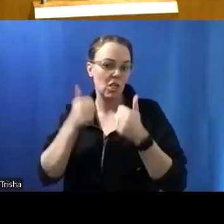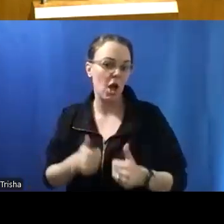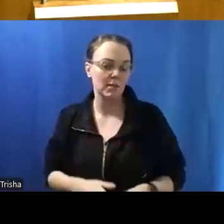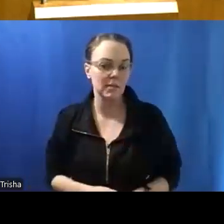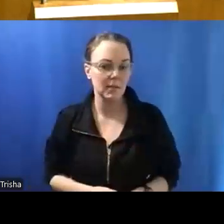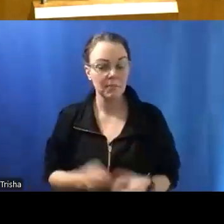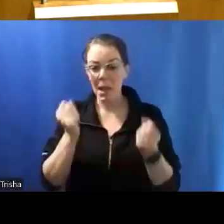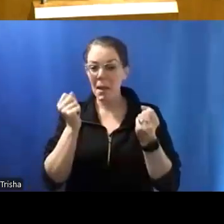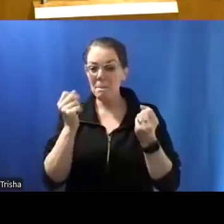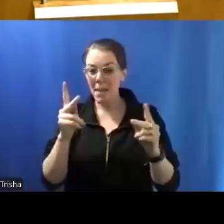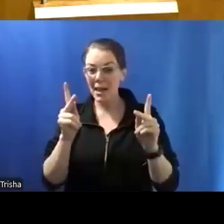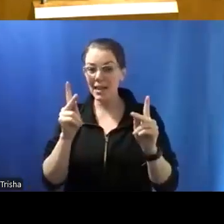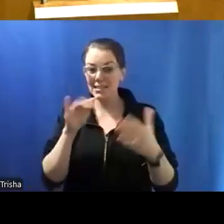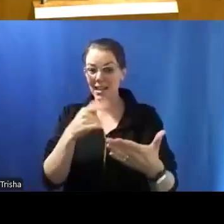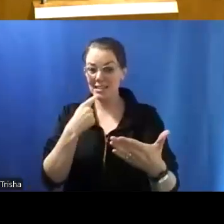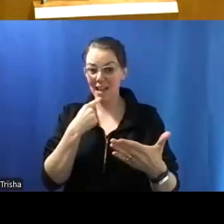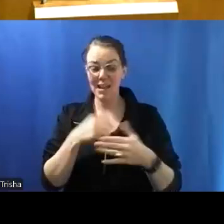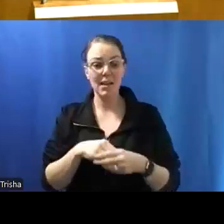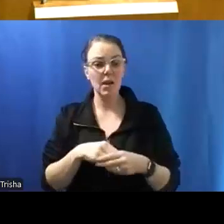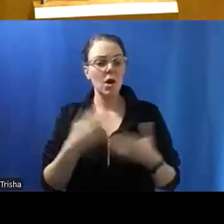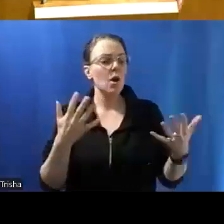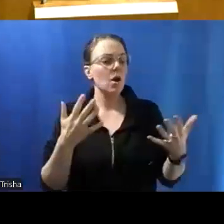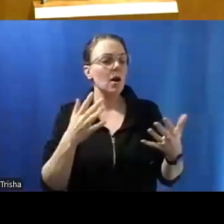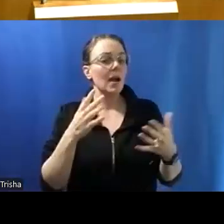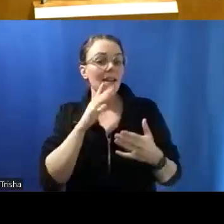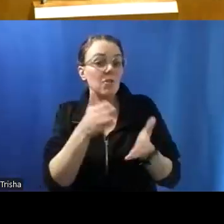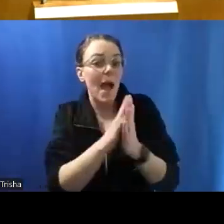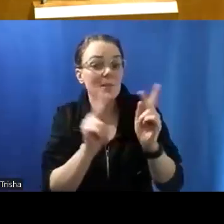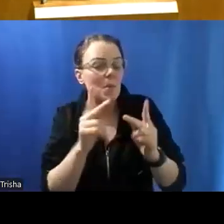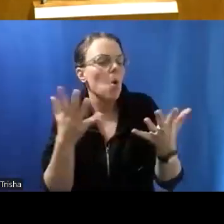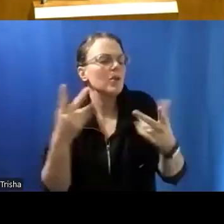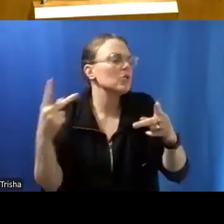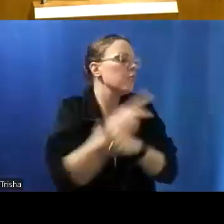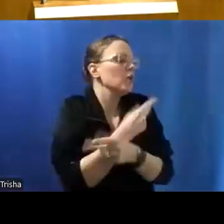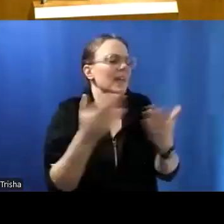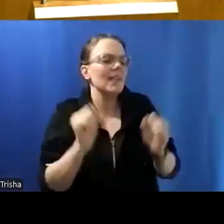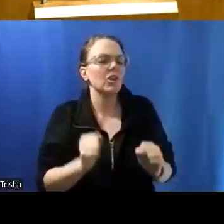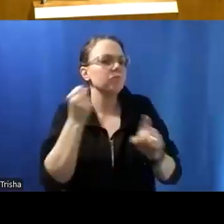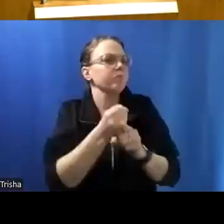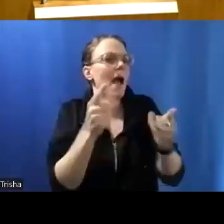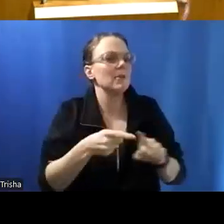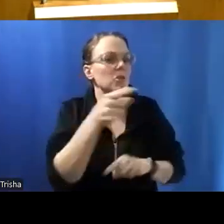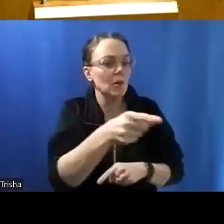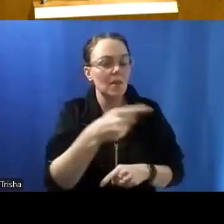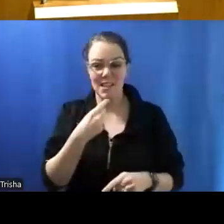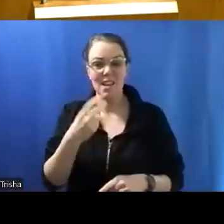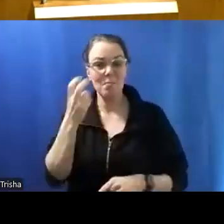if you ask people, what's the worst thing that could happen to you? Losing your vision is at the top of that list, even higher than